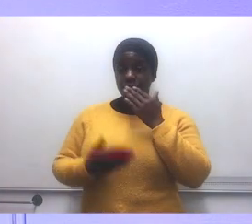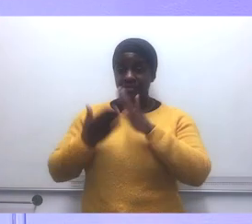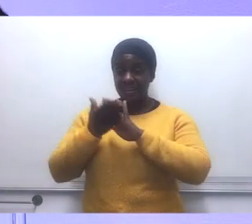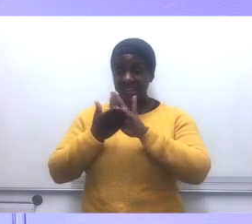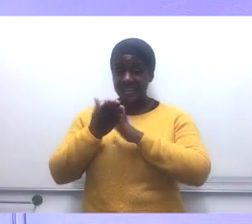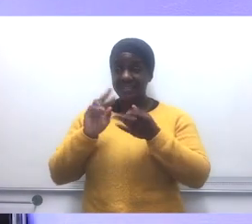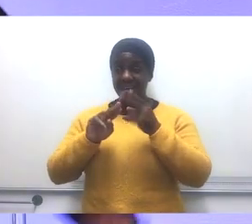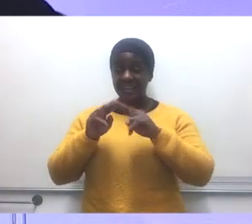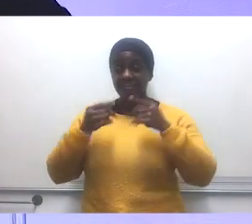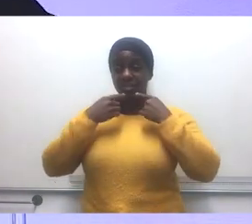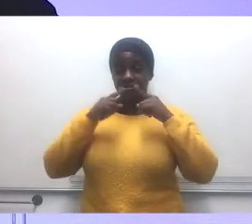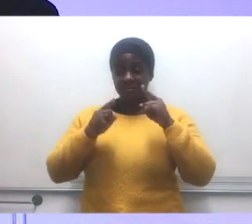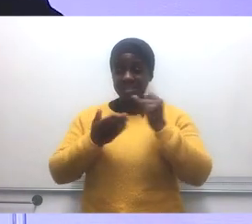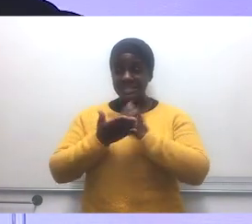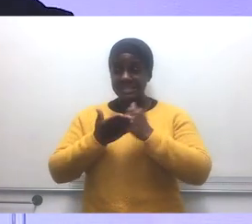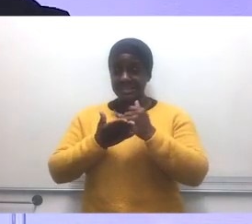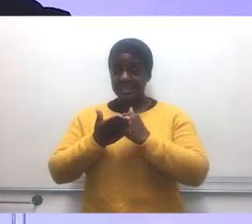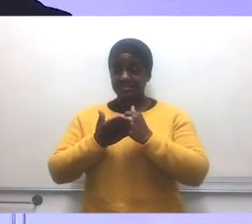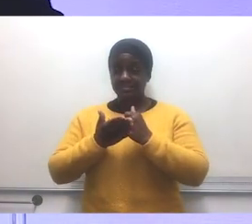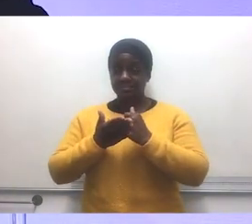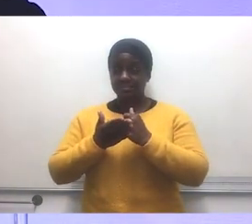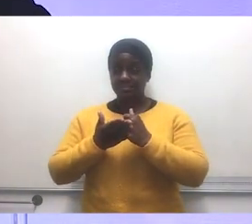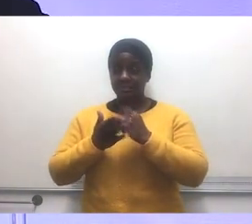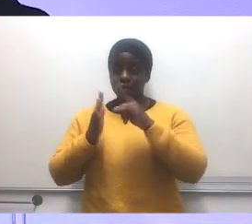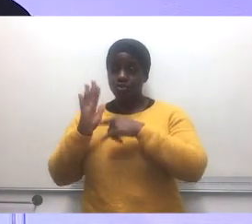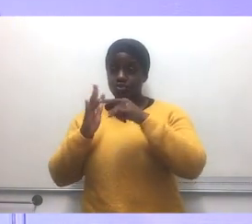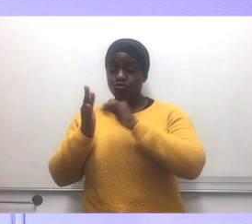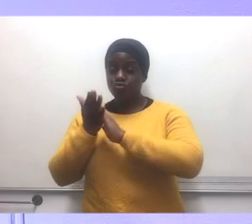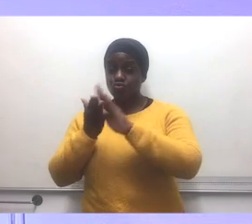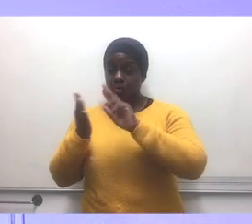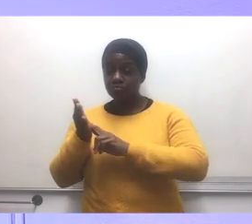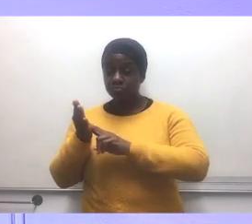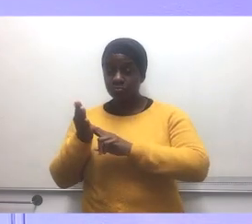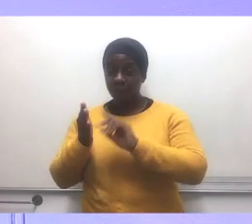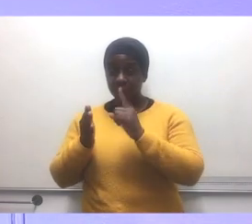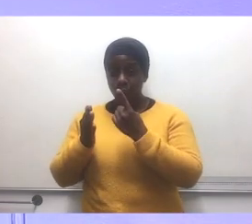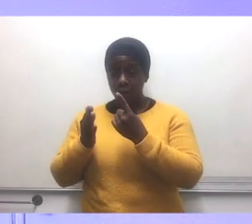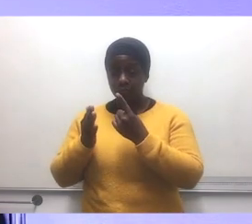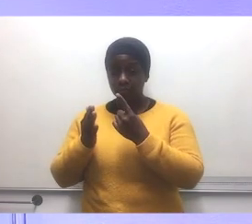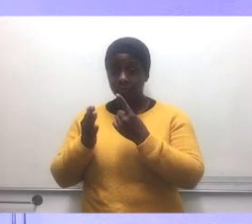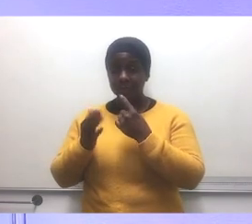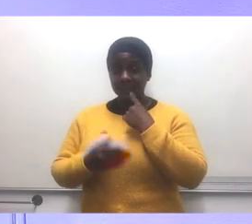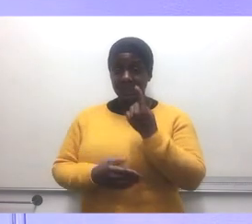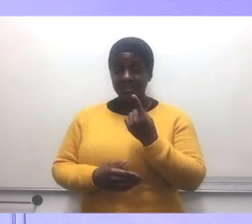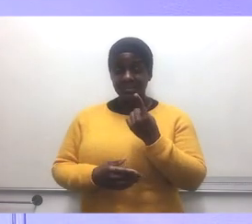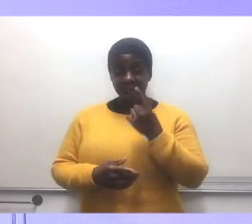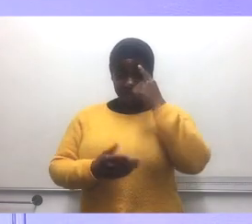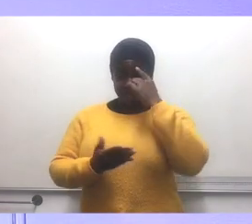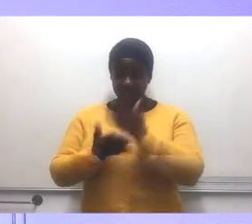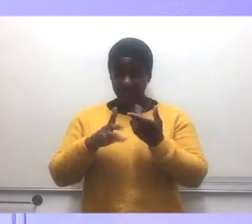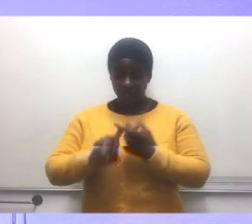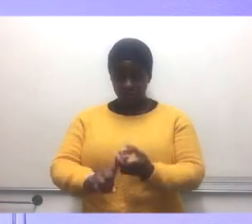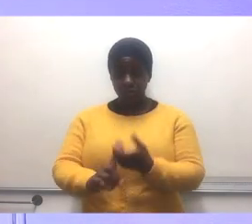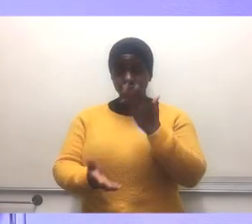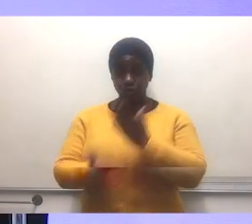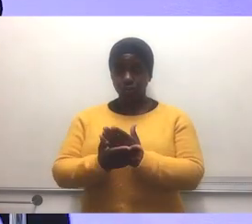we confess our sins. 1 John chapter 1 and verse 9. He's faithful and just. And so tonight,